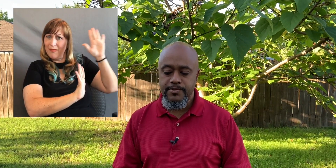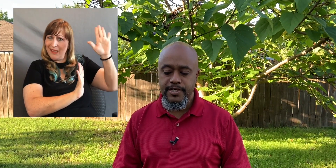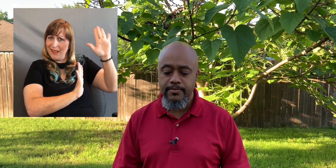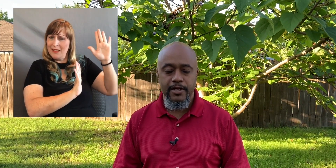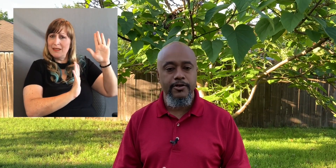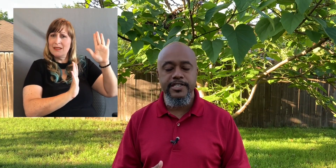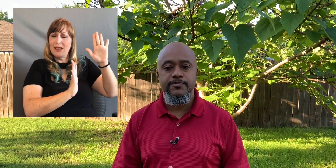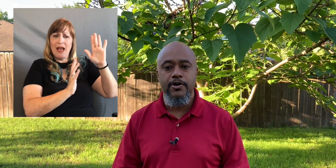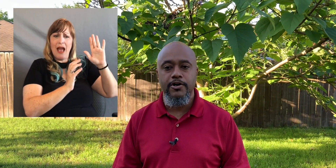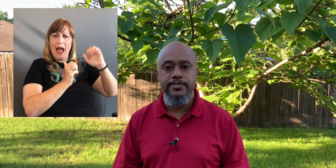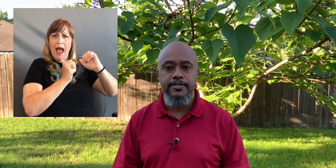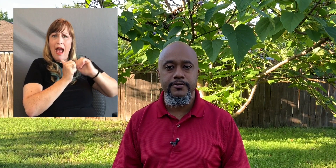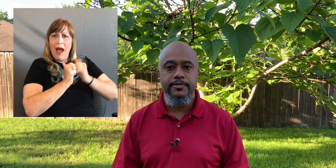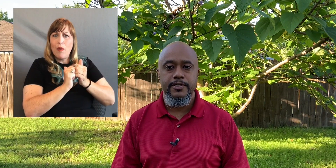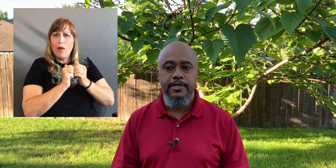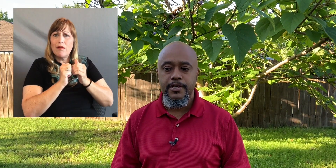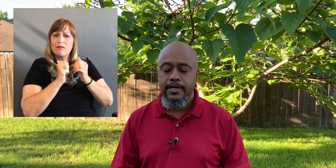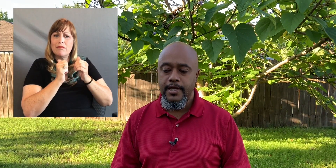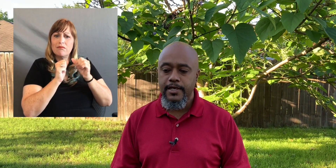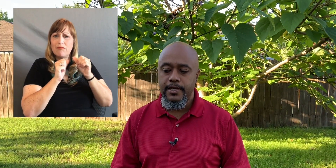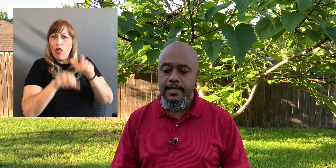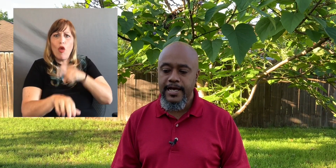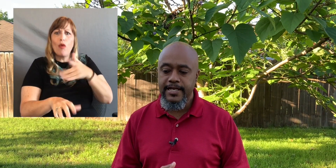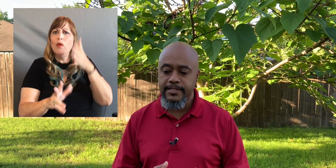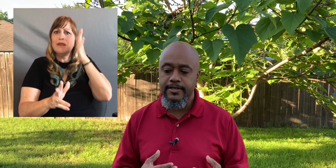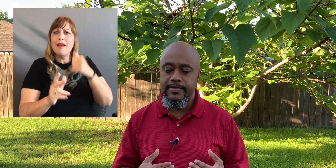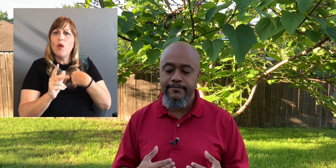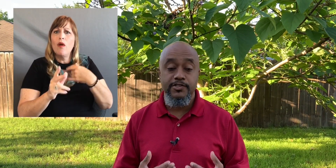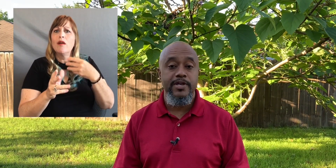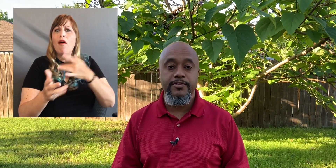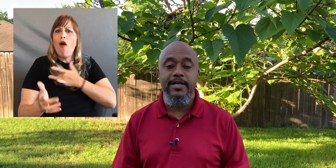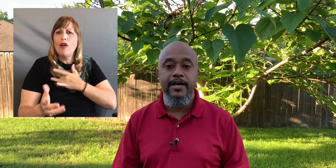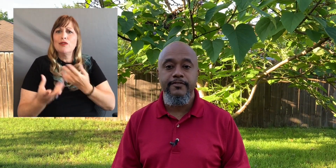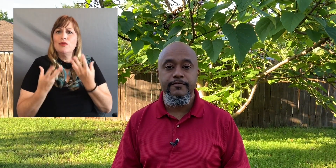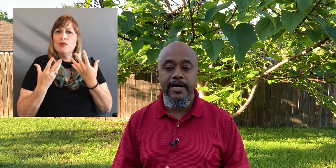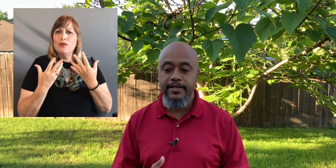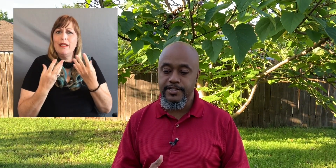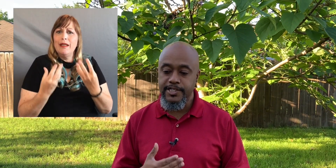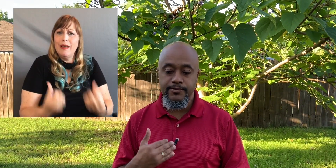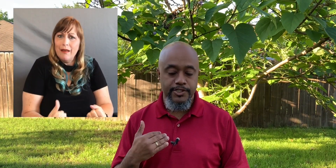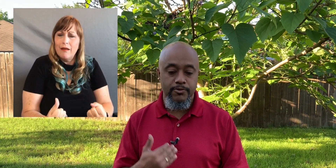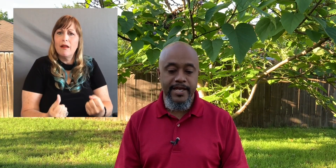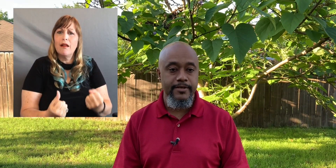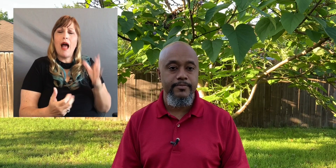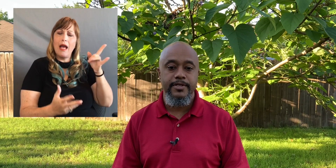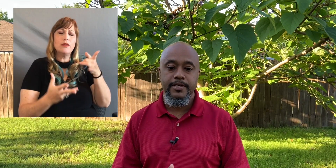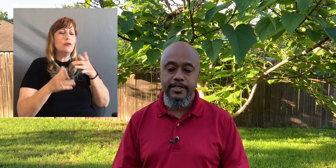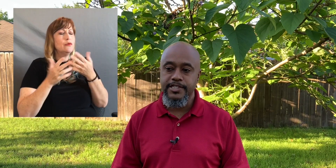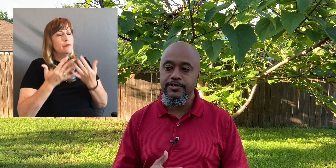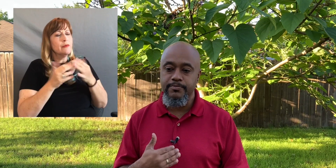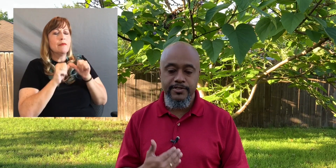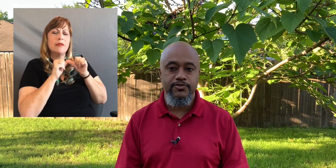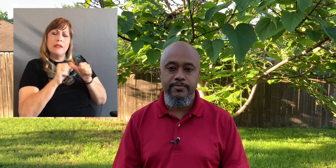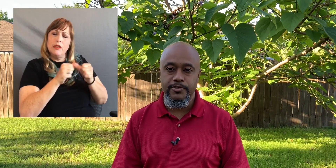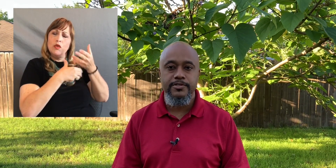It's up to him how long it takes for our hearts to heal. And I had to let him have his way with my life by continuing to obey him,